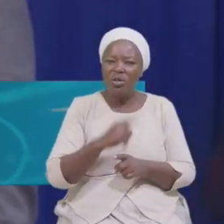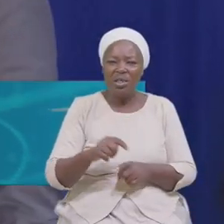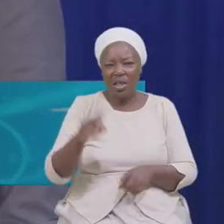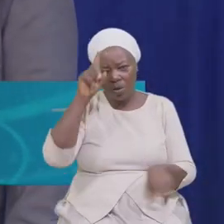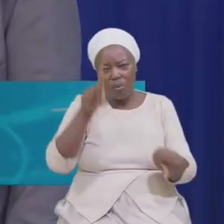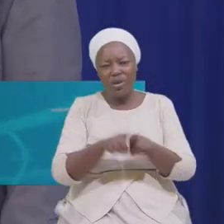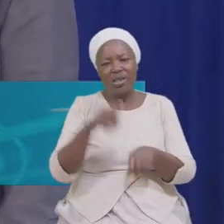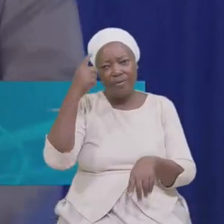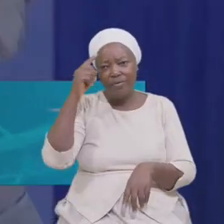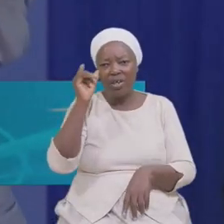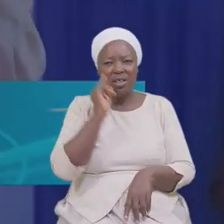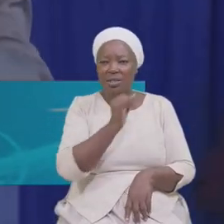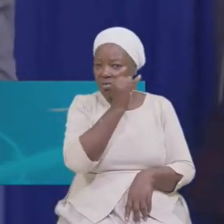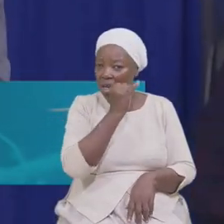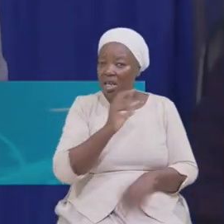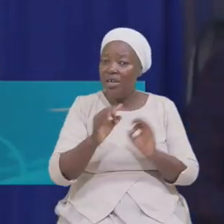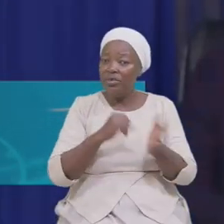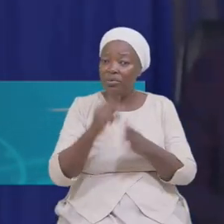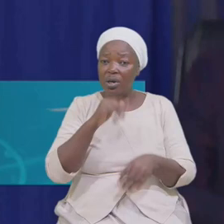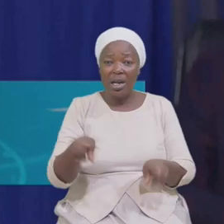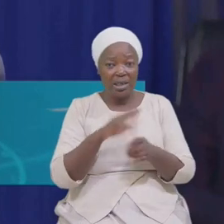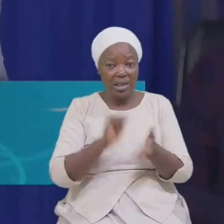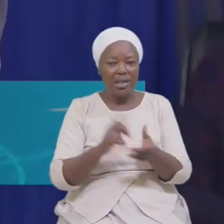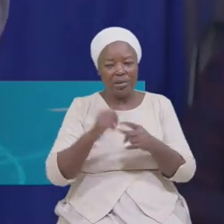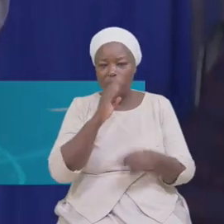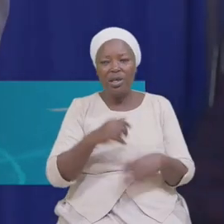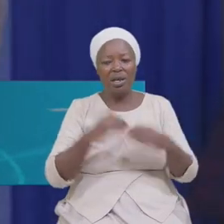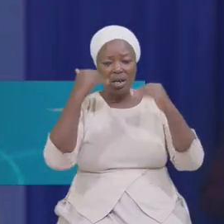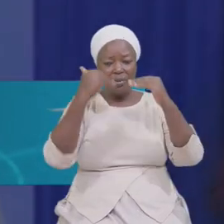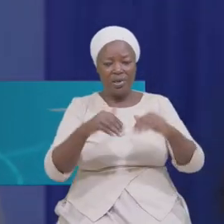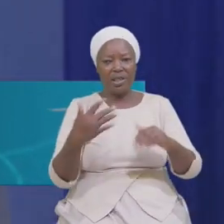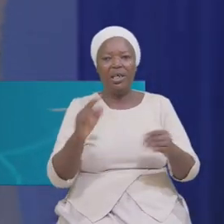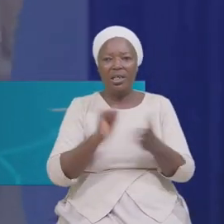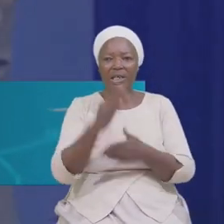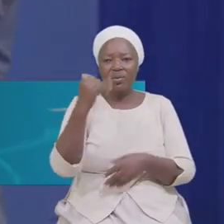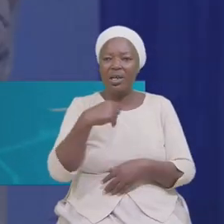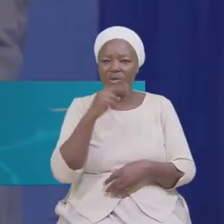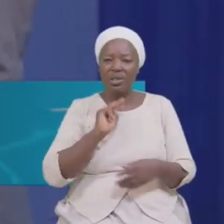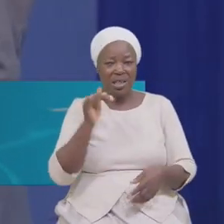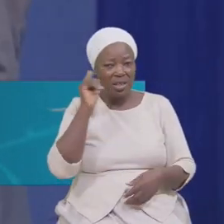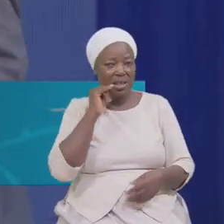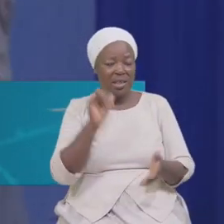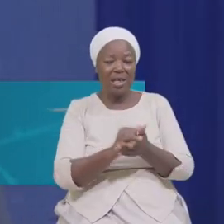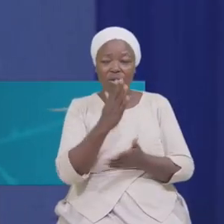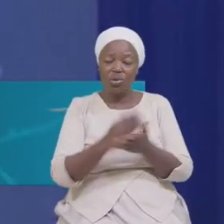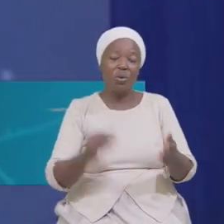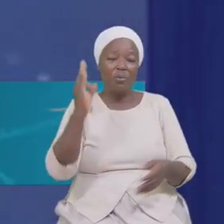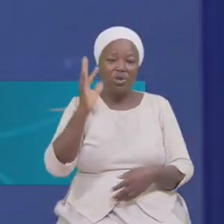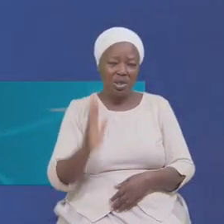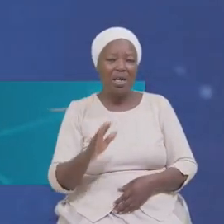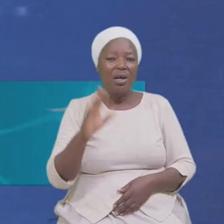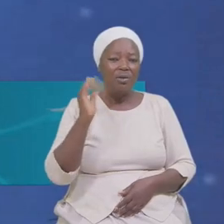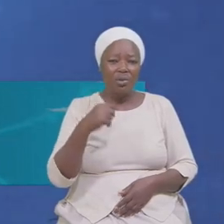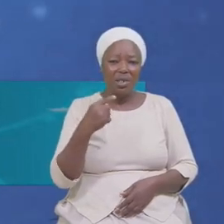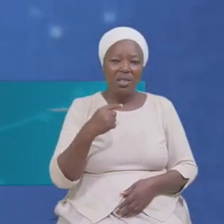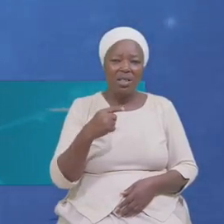been a limited thing. And that's why I said yesterday, some theologians, some preachers, they say the age